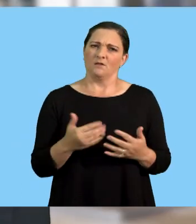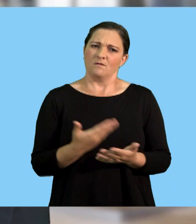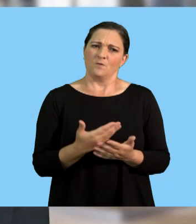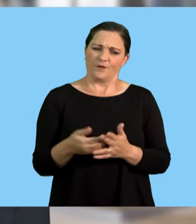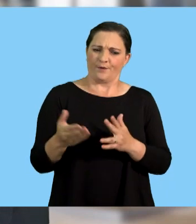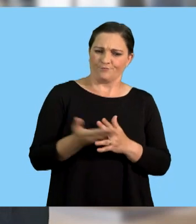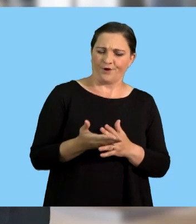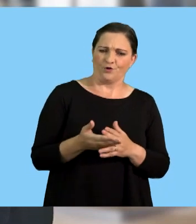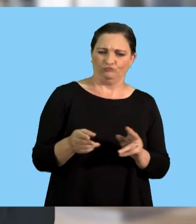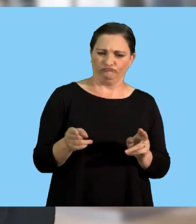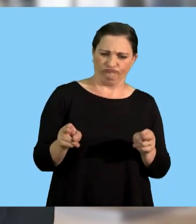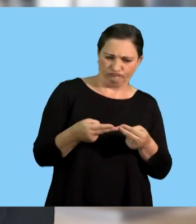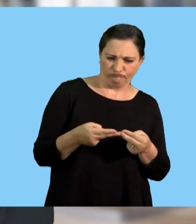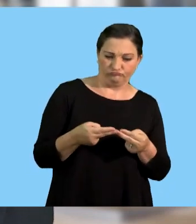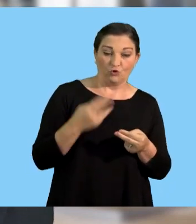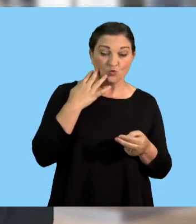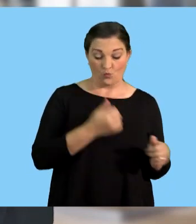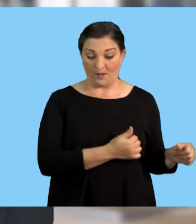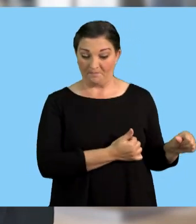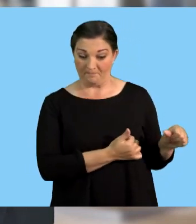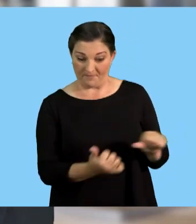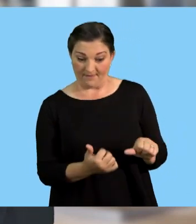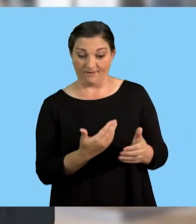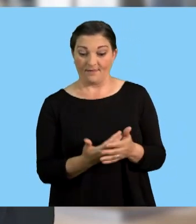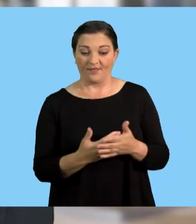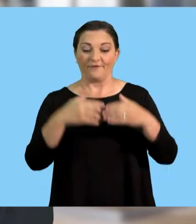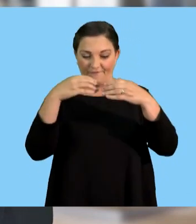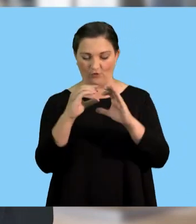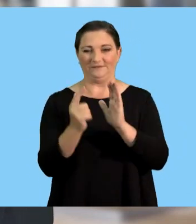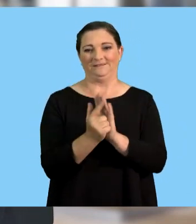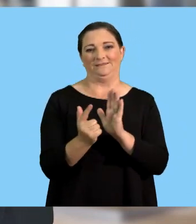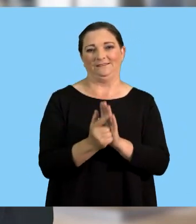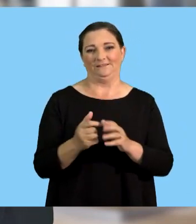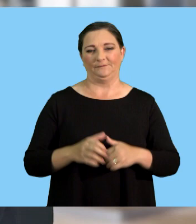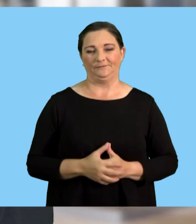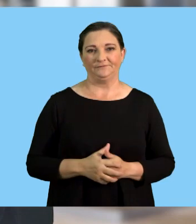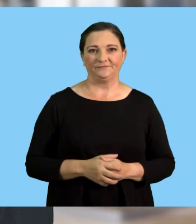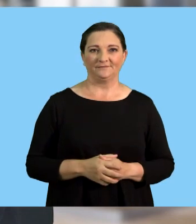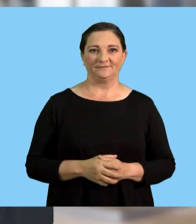a short break and we'll come back to focus on our main part of the lesson.